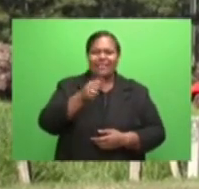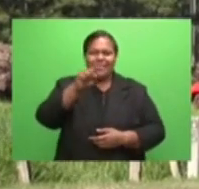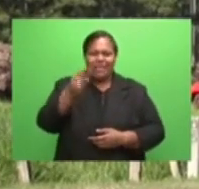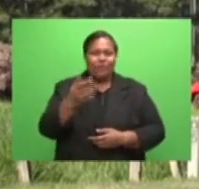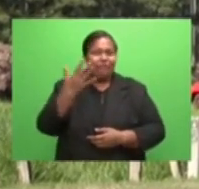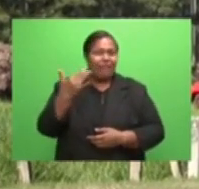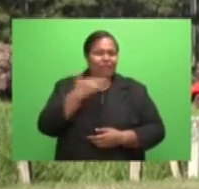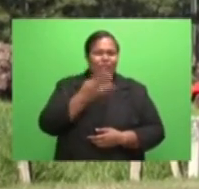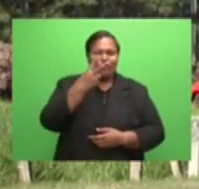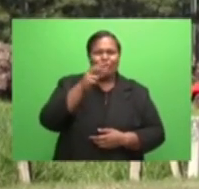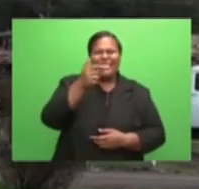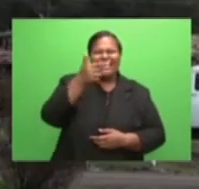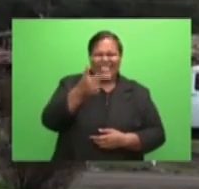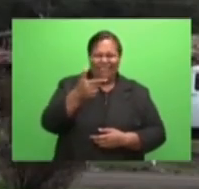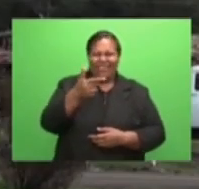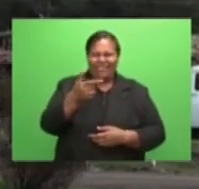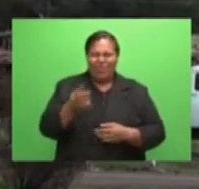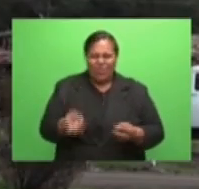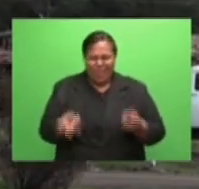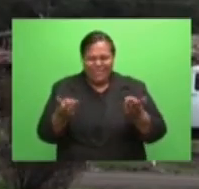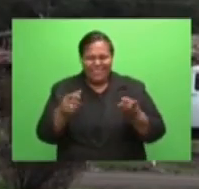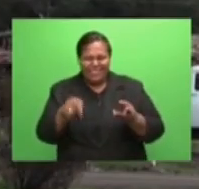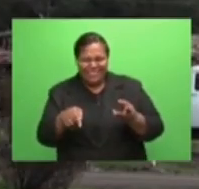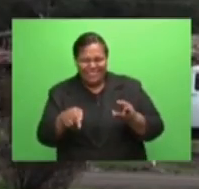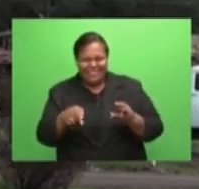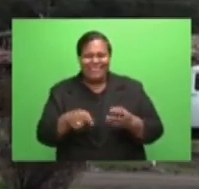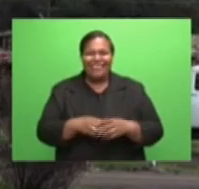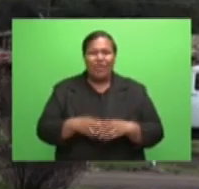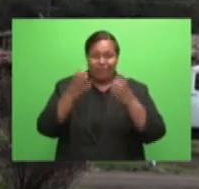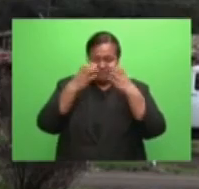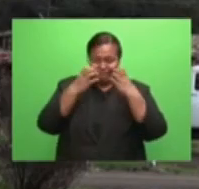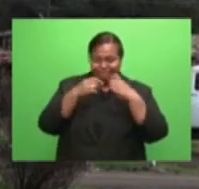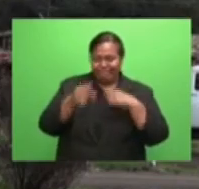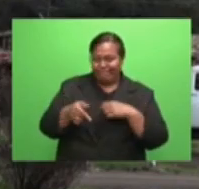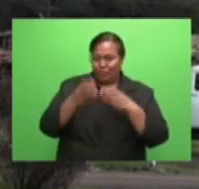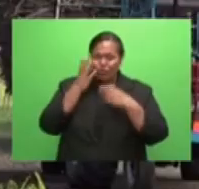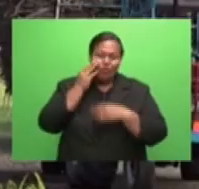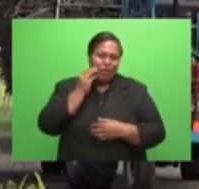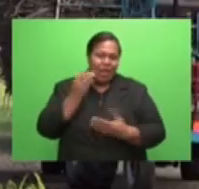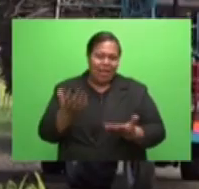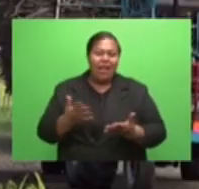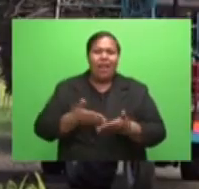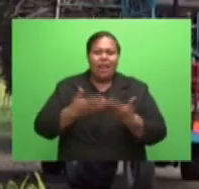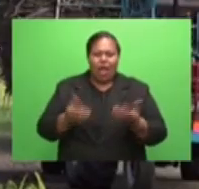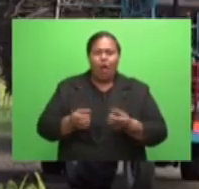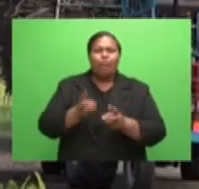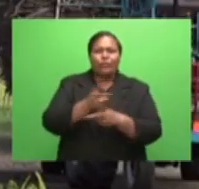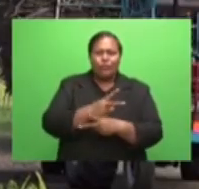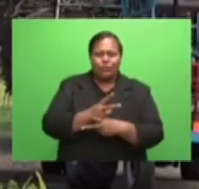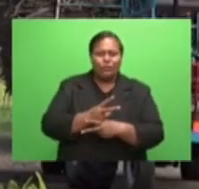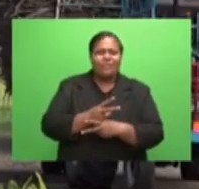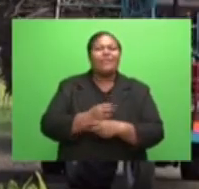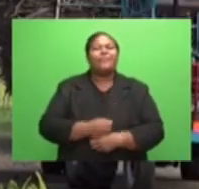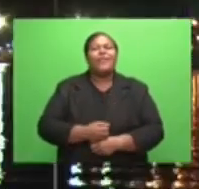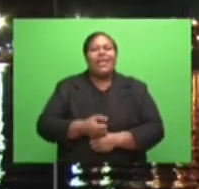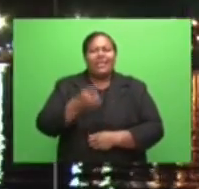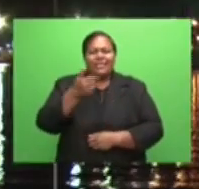86,527 tonnes of cane. Clark says this has produced an estimated 7,500 tonnes of sugar.